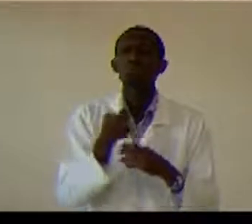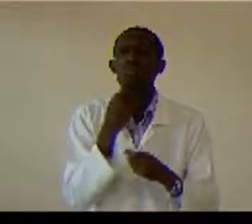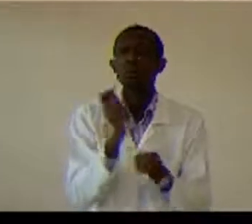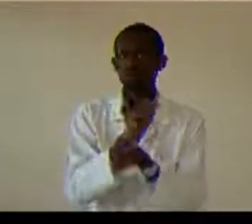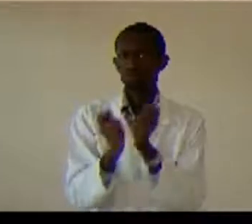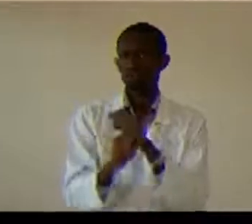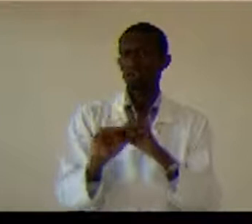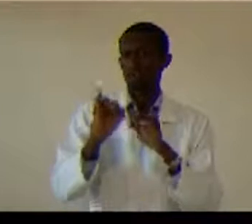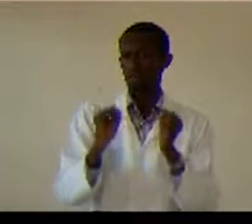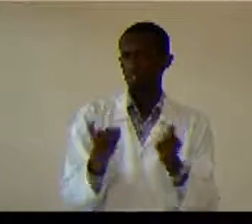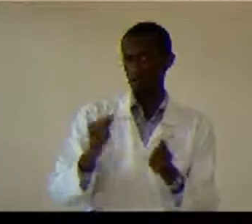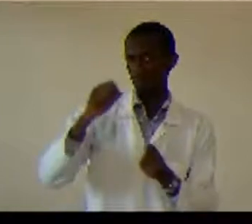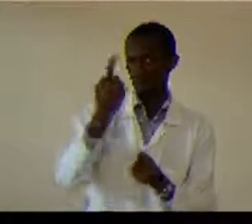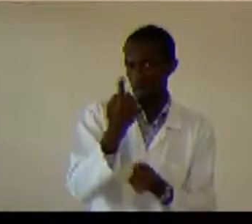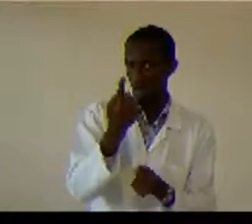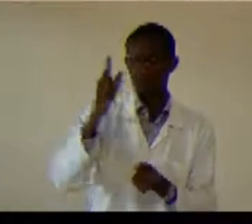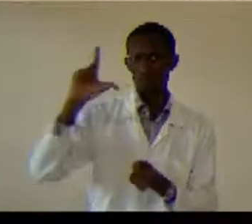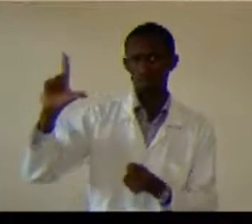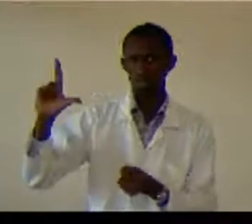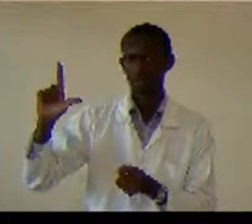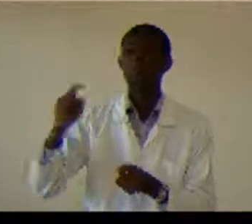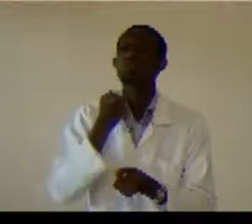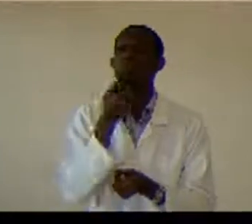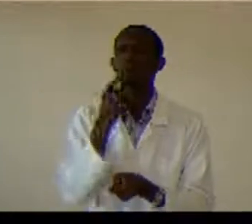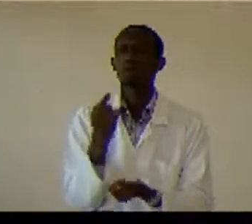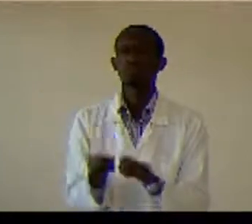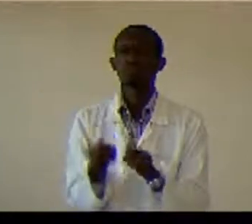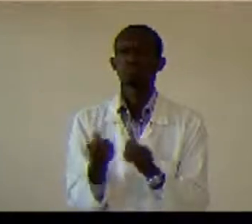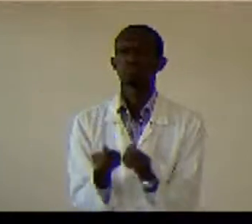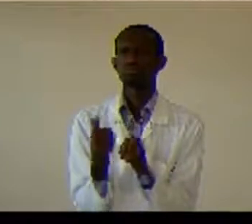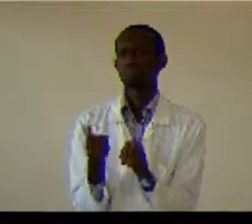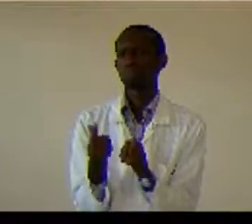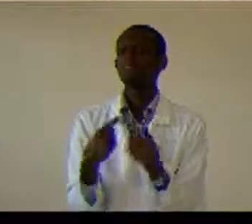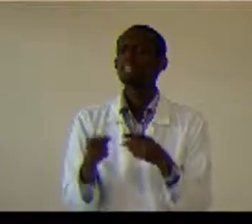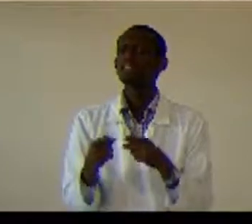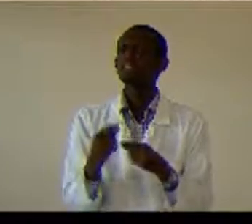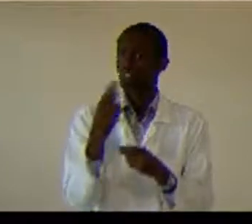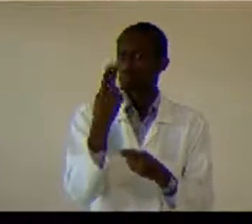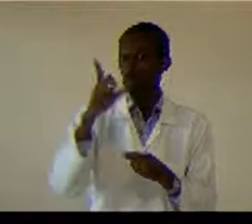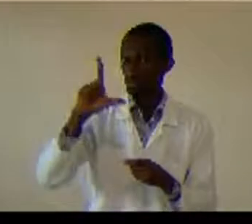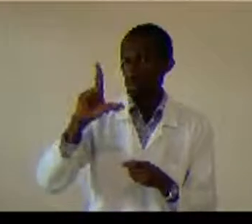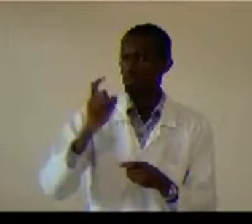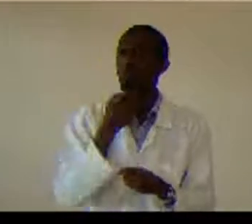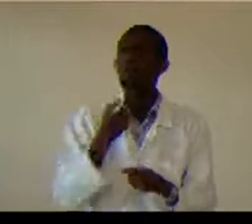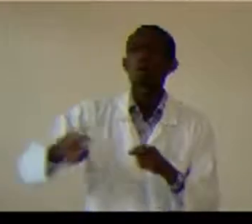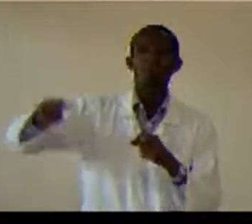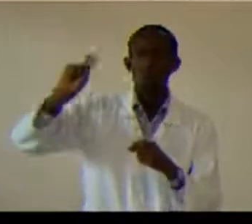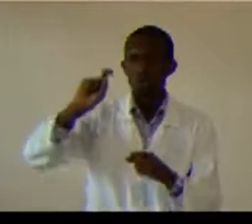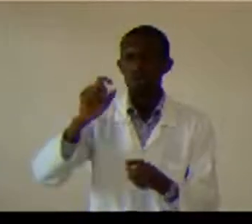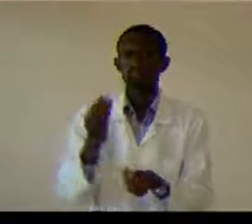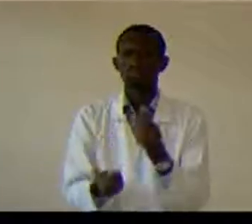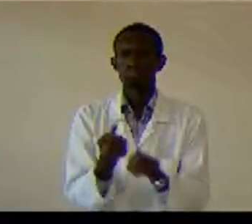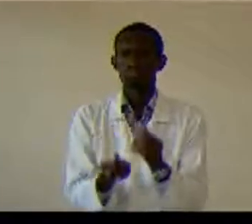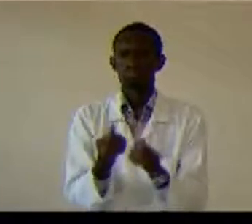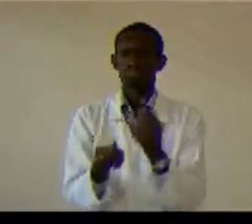less energy. If you have 2 liters, you need more energy. So amount of heat is proportional to M.